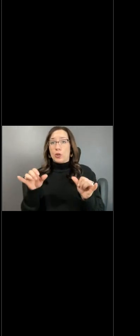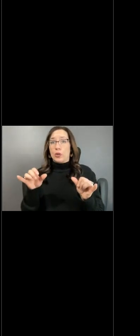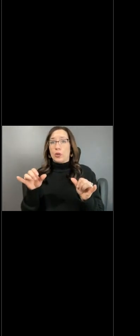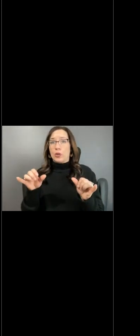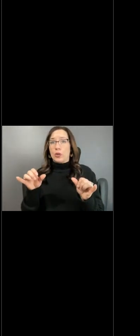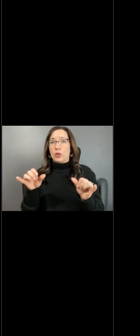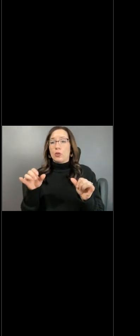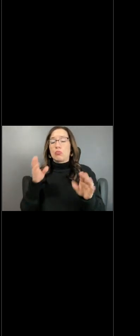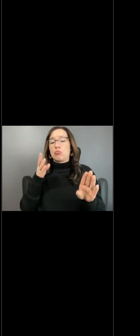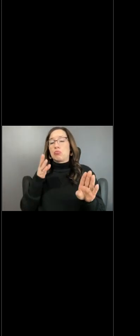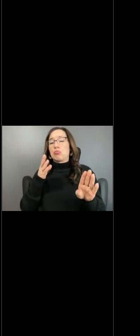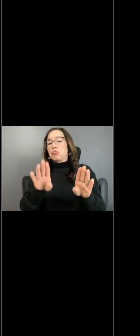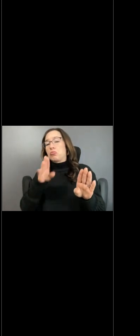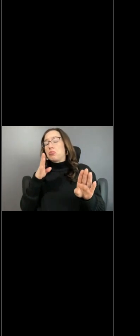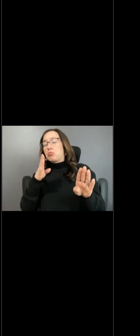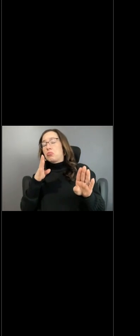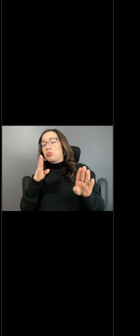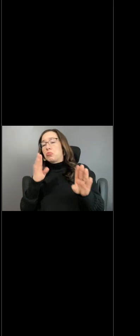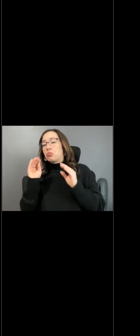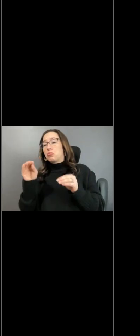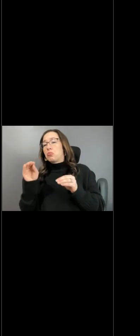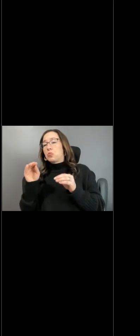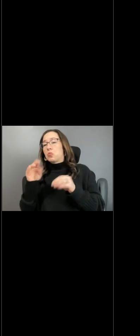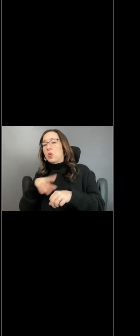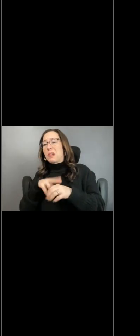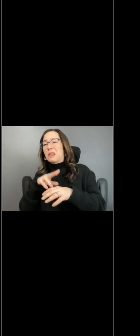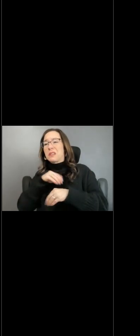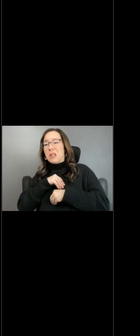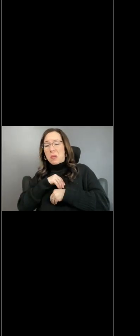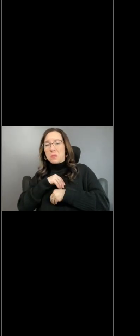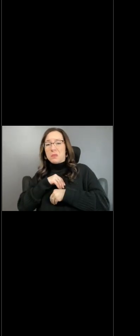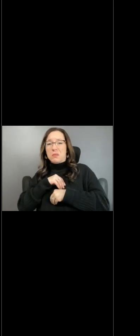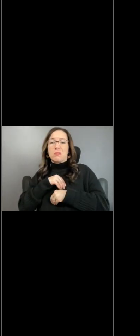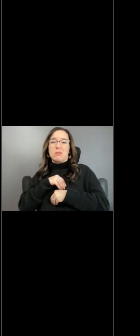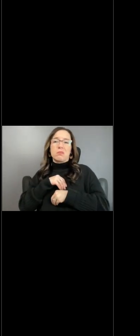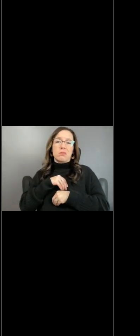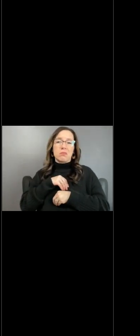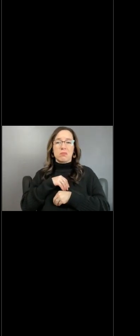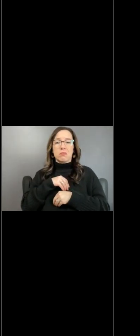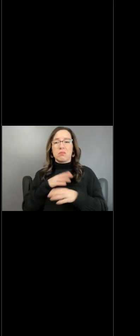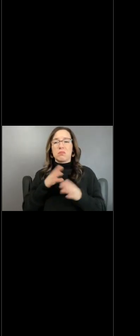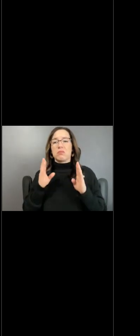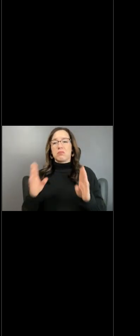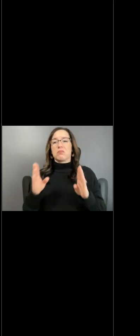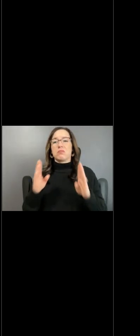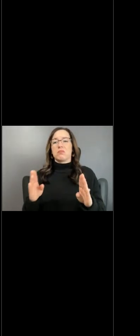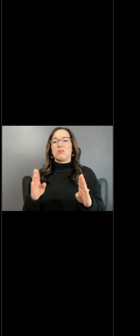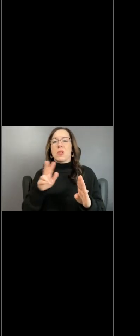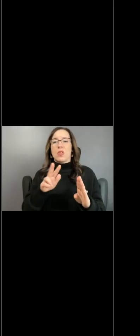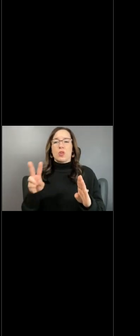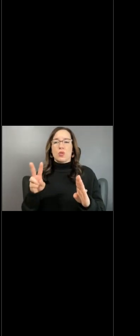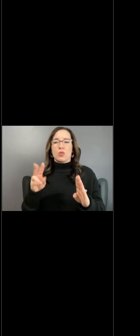an acceptable nominal 32-inch clear opening.